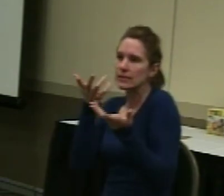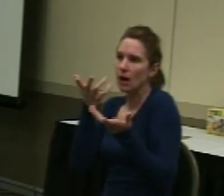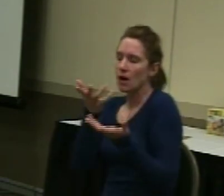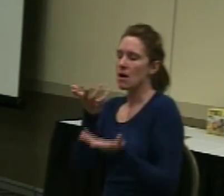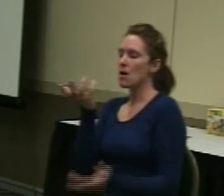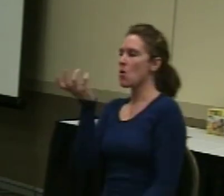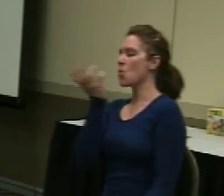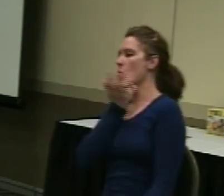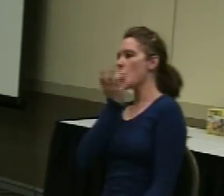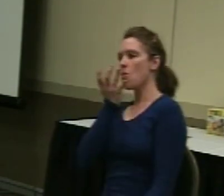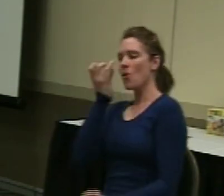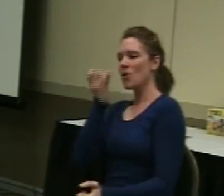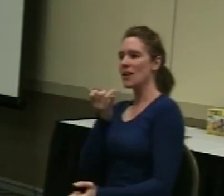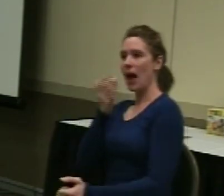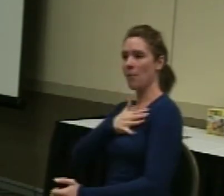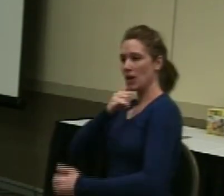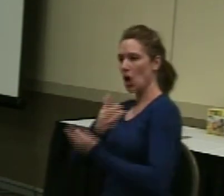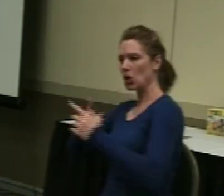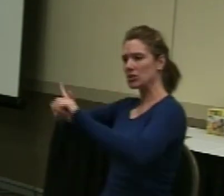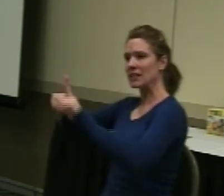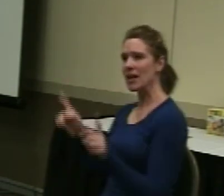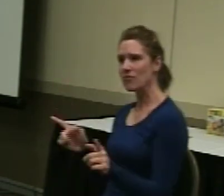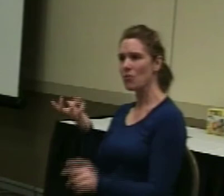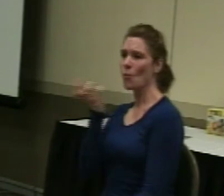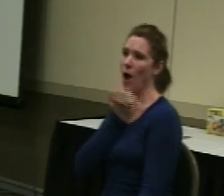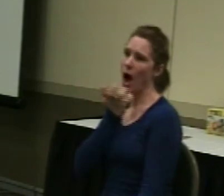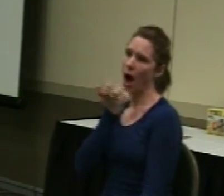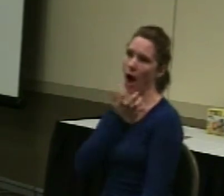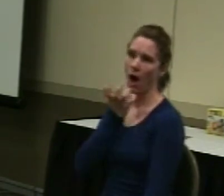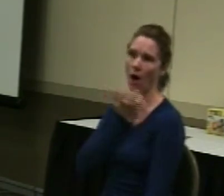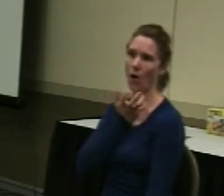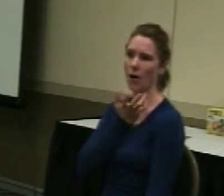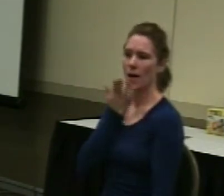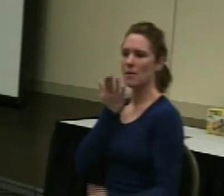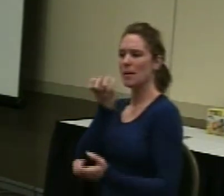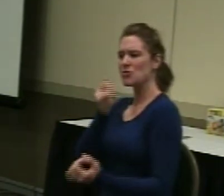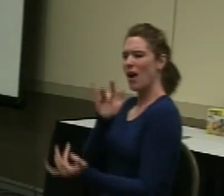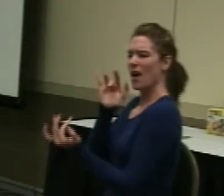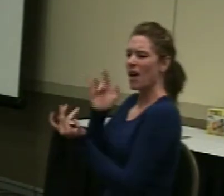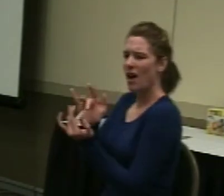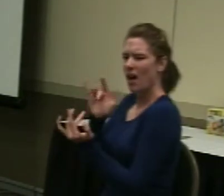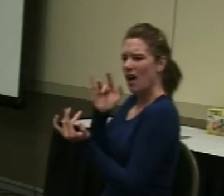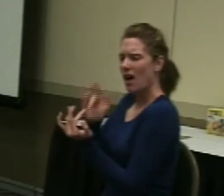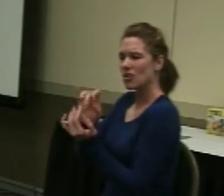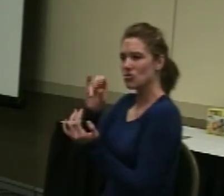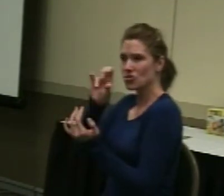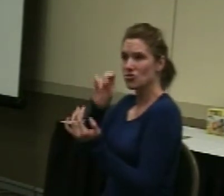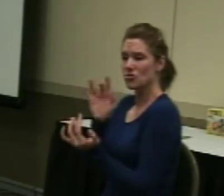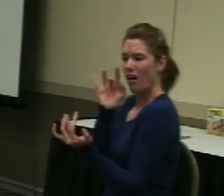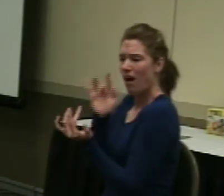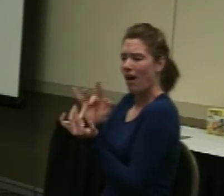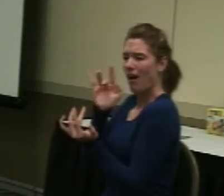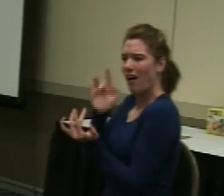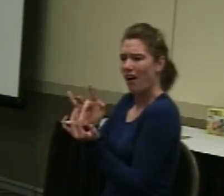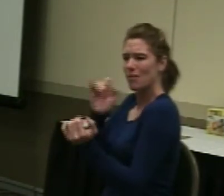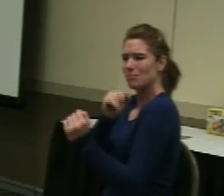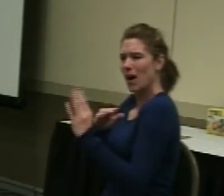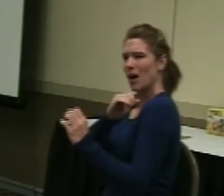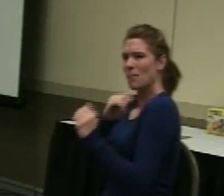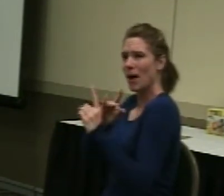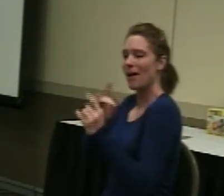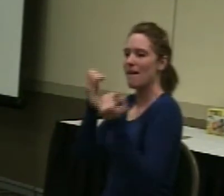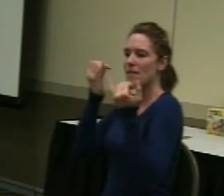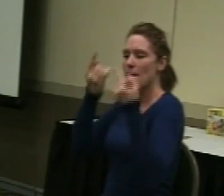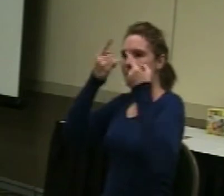such a difference. Right? You might be trying for so long to reach Susan, and finally a pair of glasses made such a difference, you